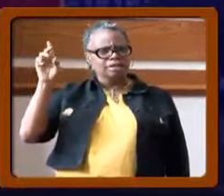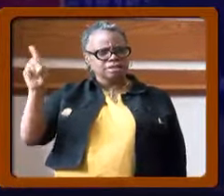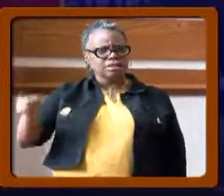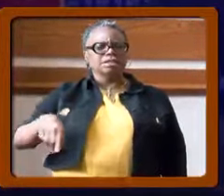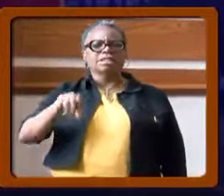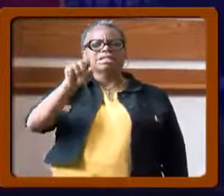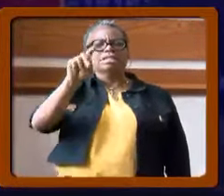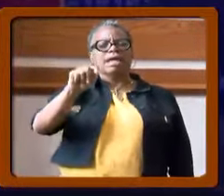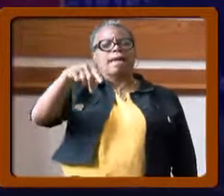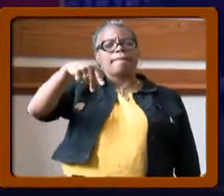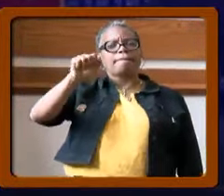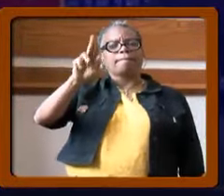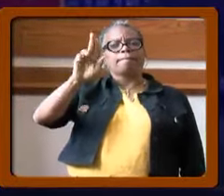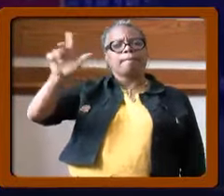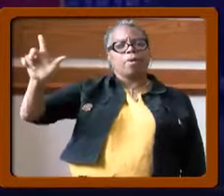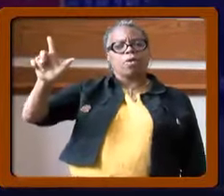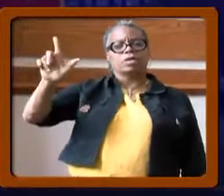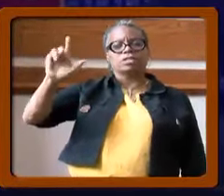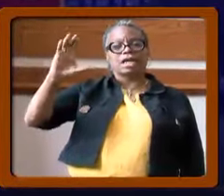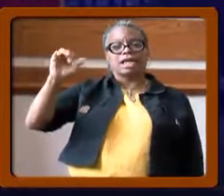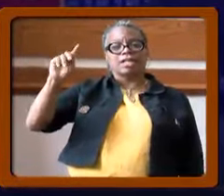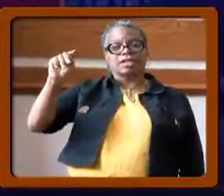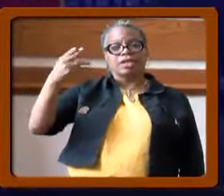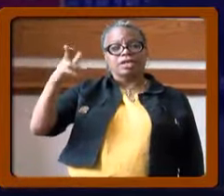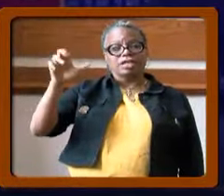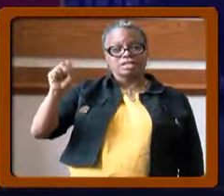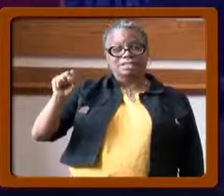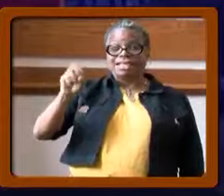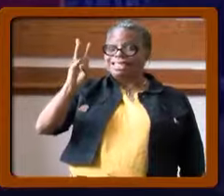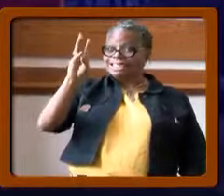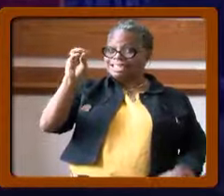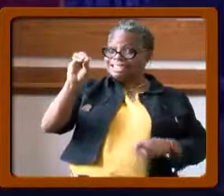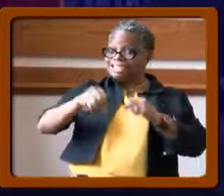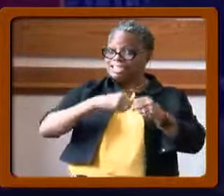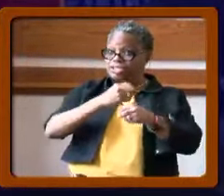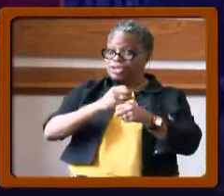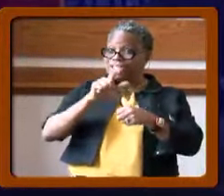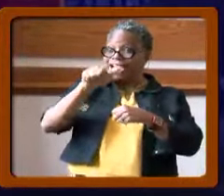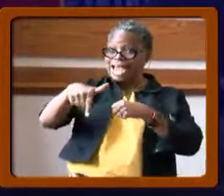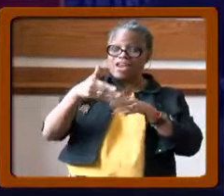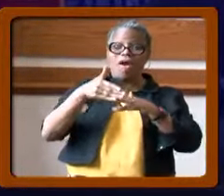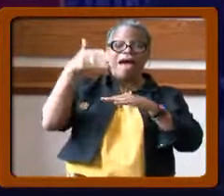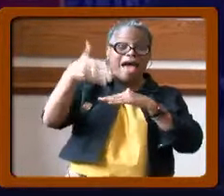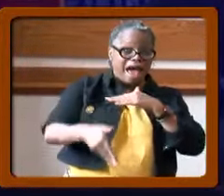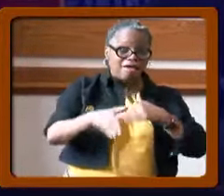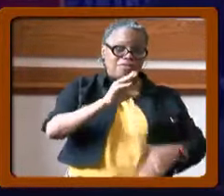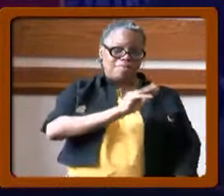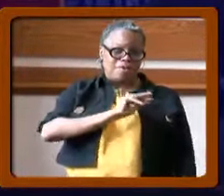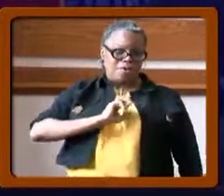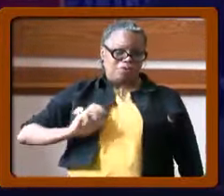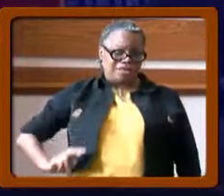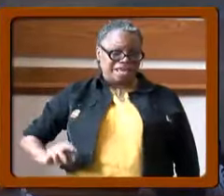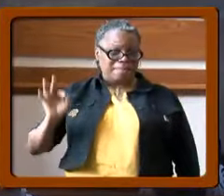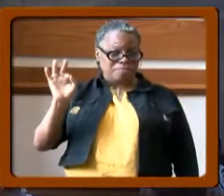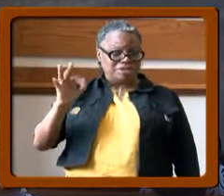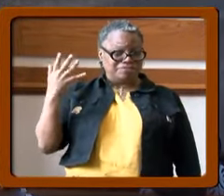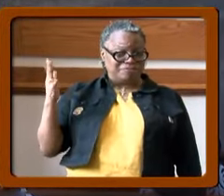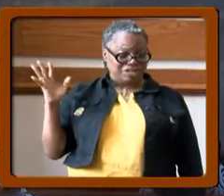Paul's Cathedral 60 years after Dr. King preached there. And